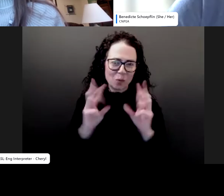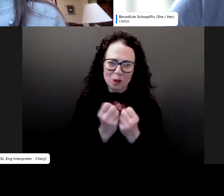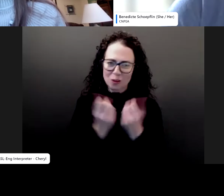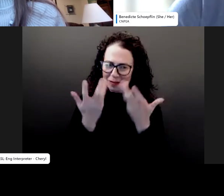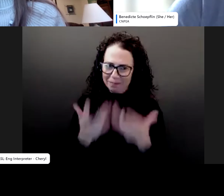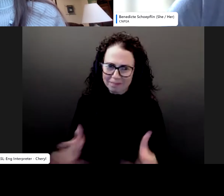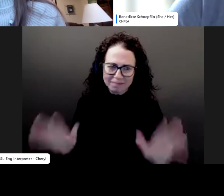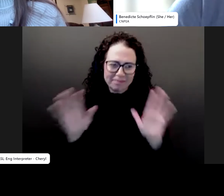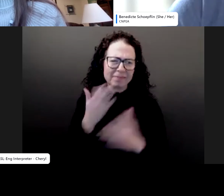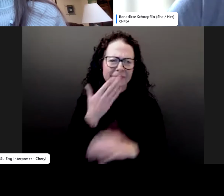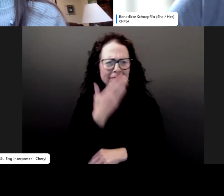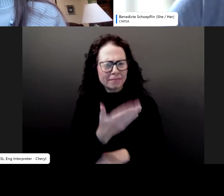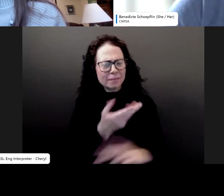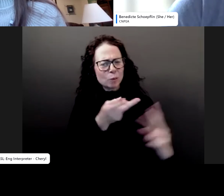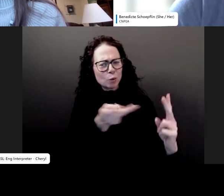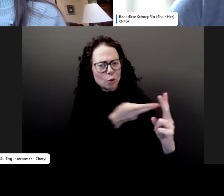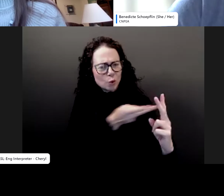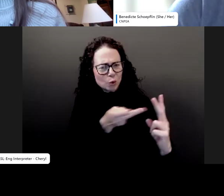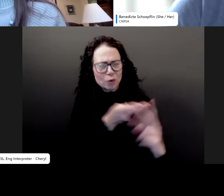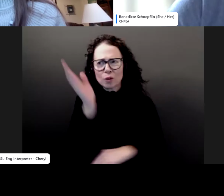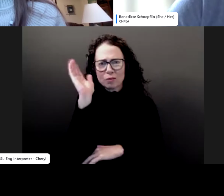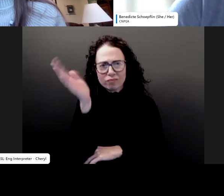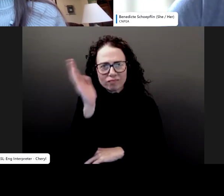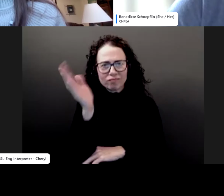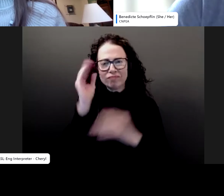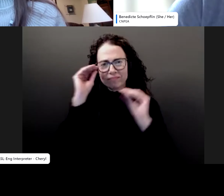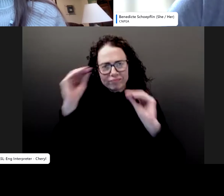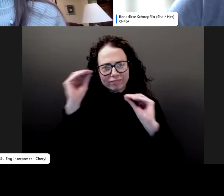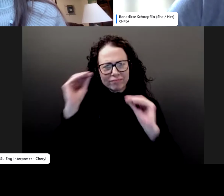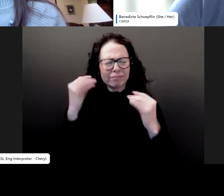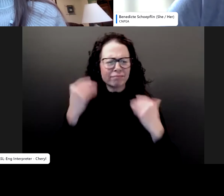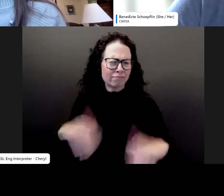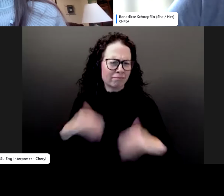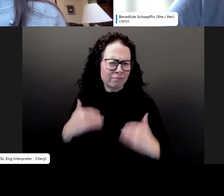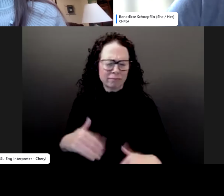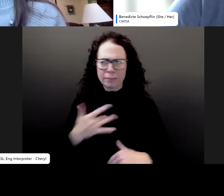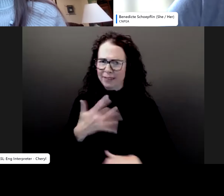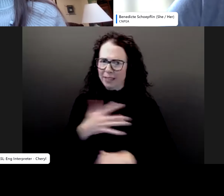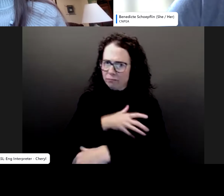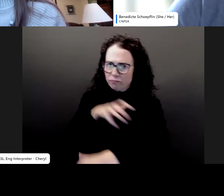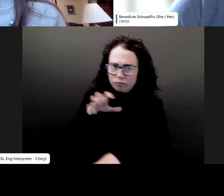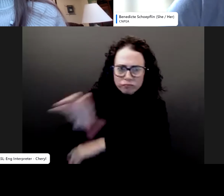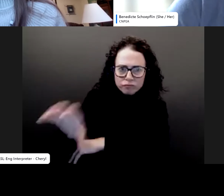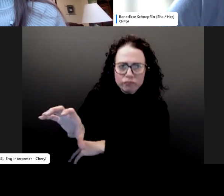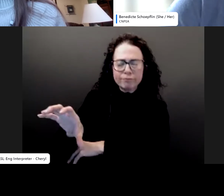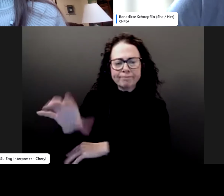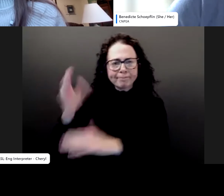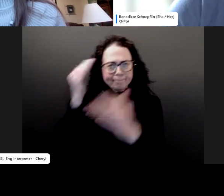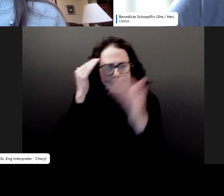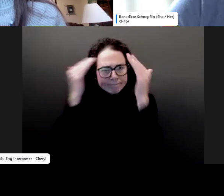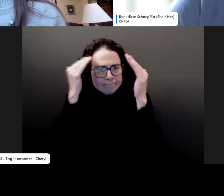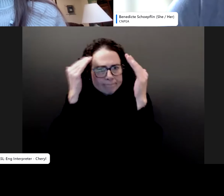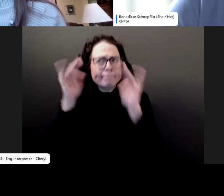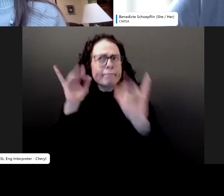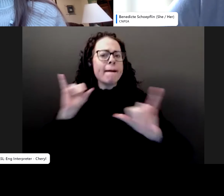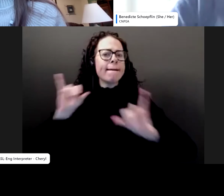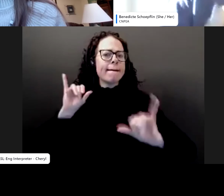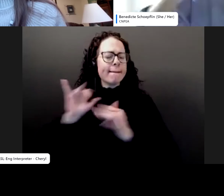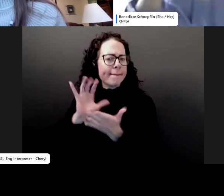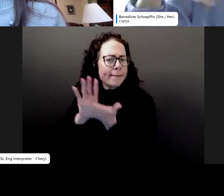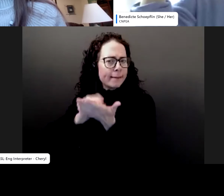I think this really helped relieve a lot of anxiety for people, you know, kind of hearing how the